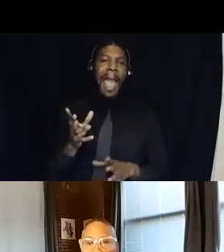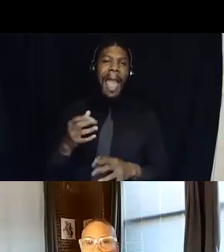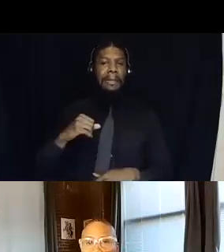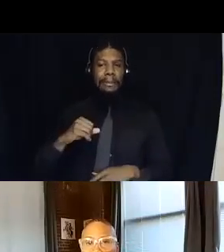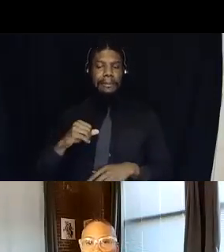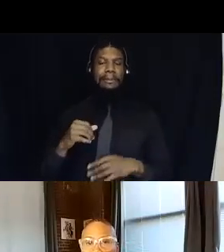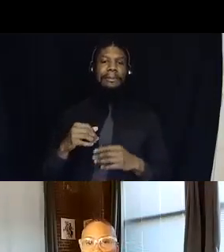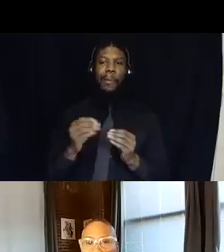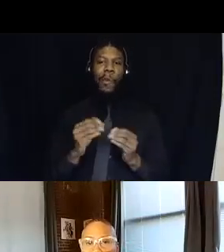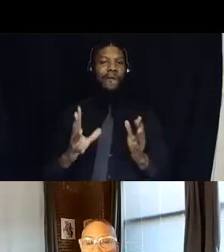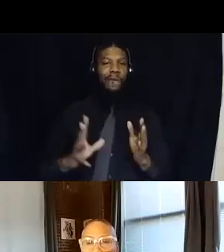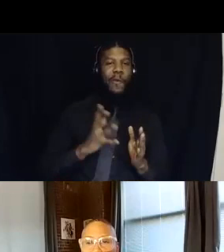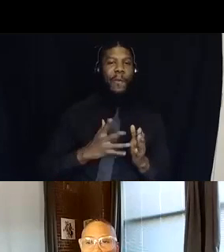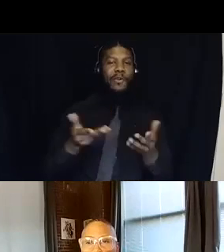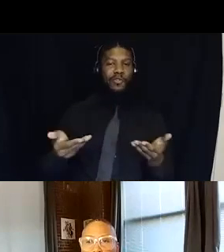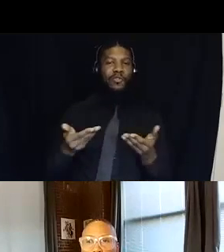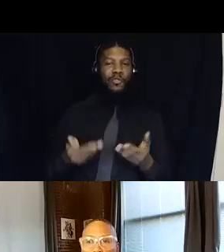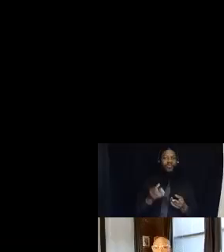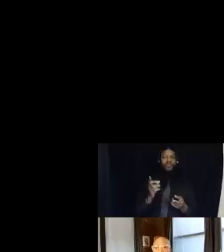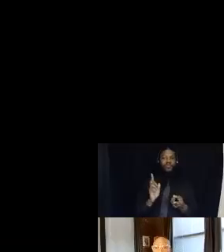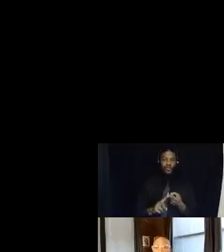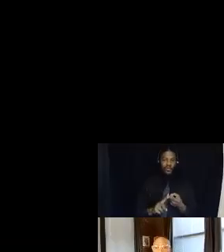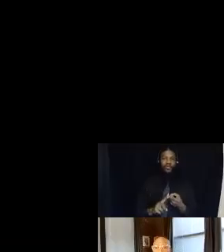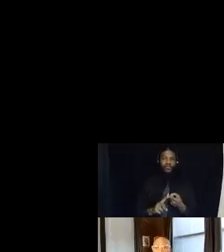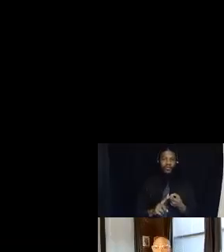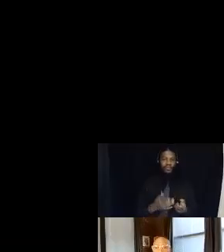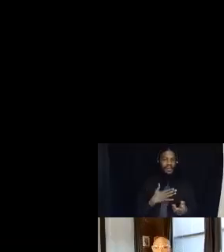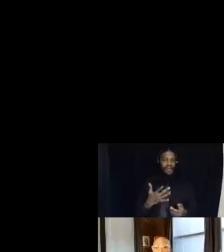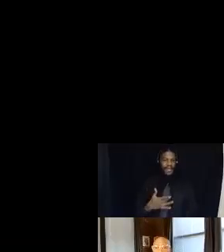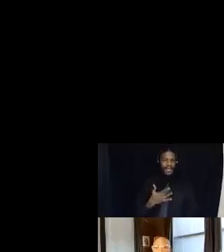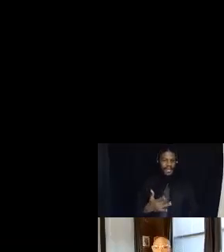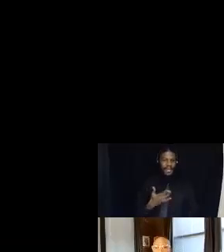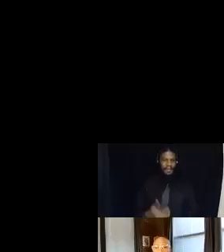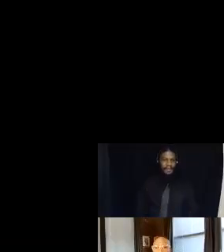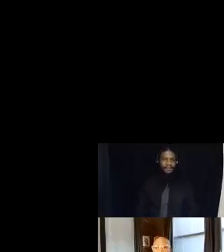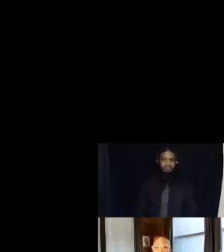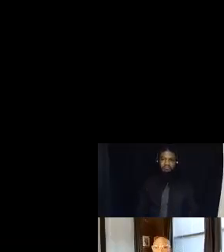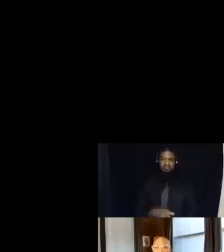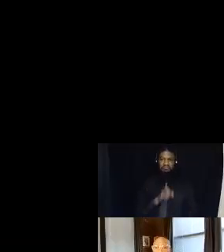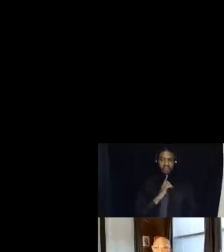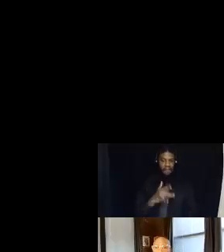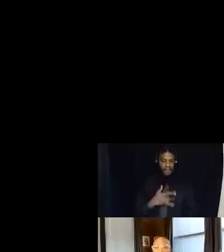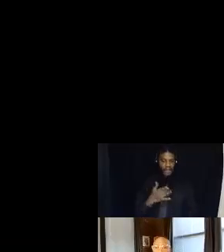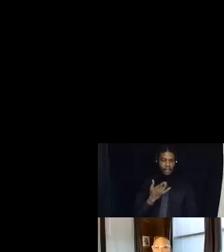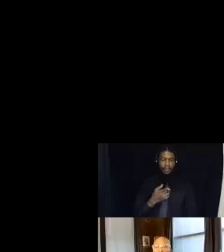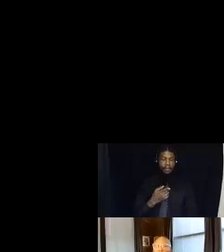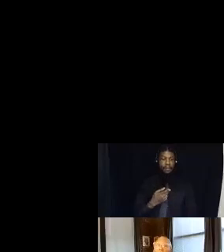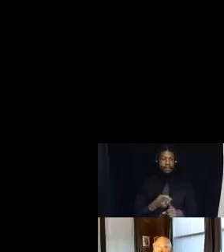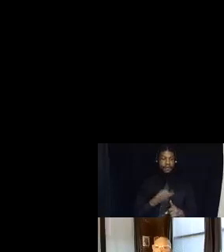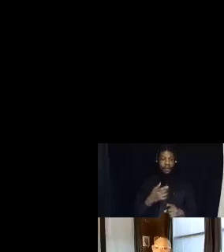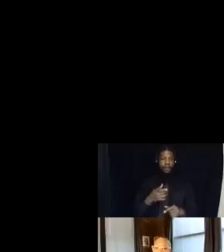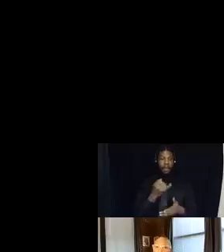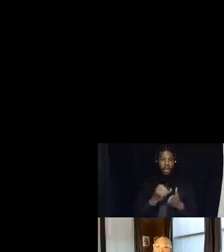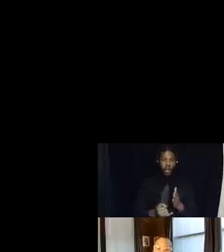formal introduction to what I feel artist to artist and kind of thinker to thinker